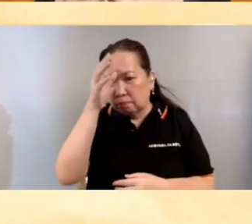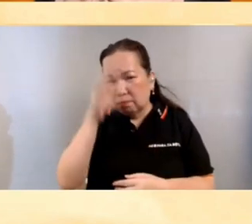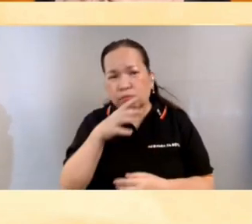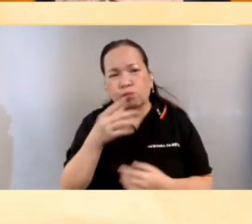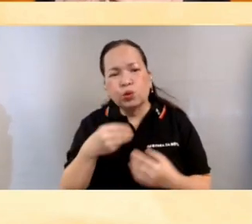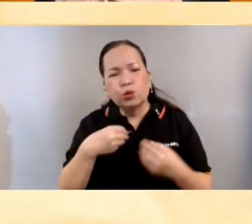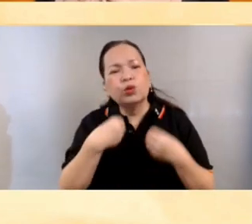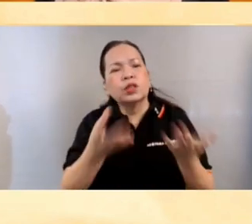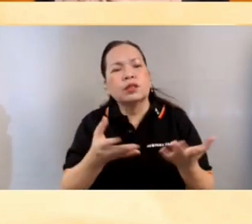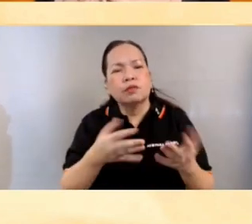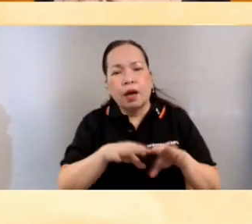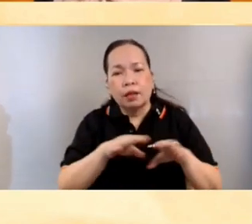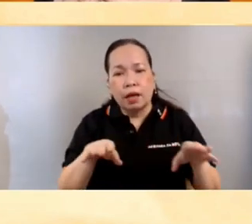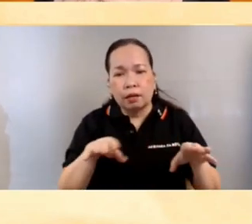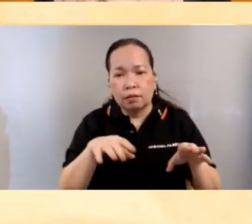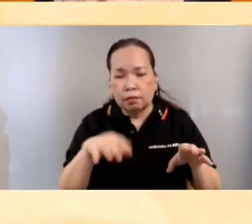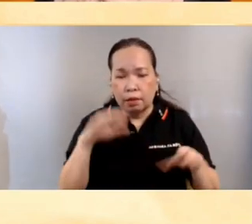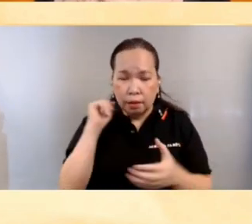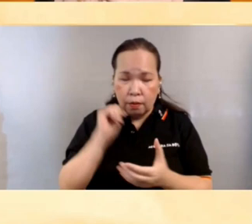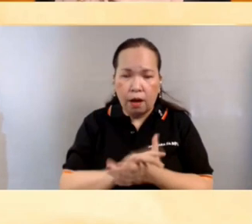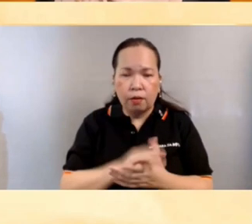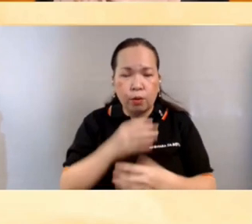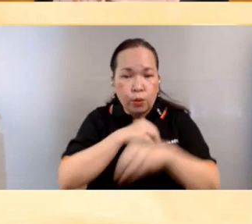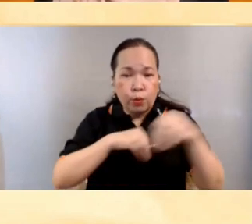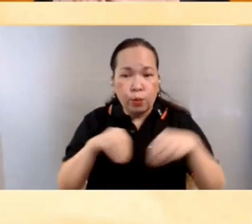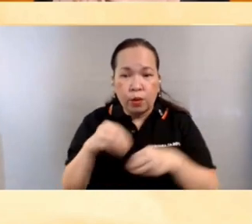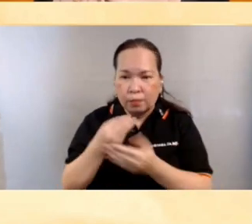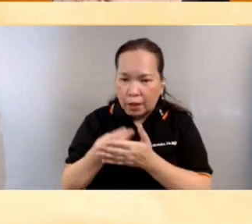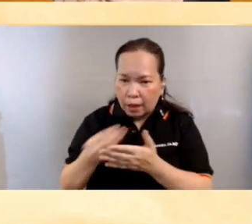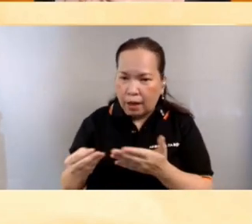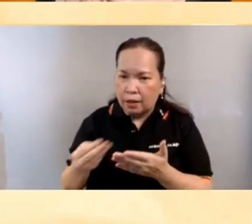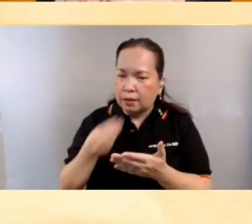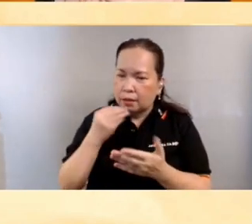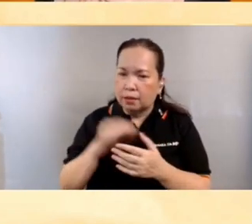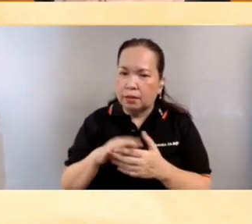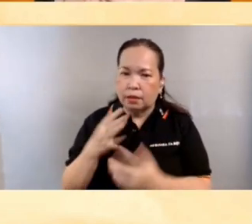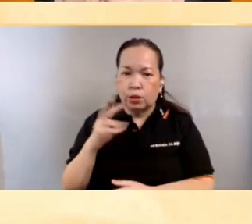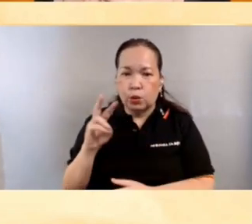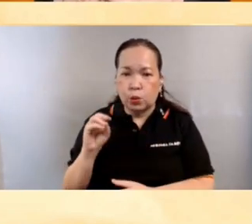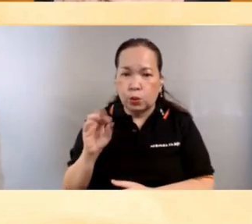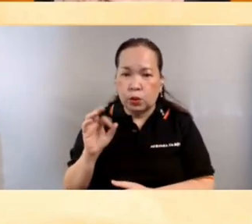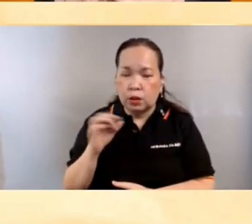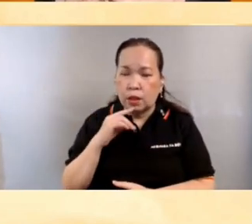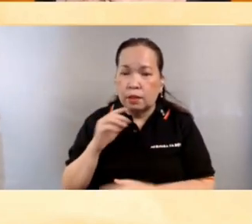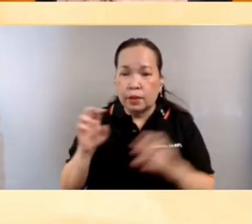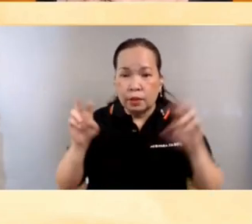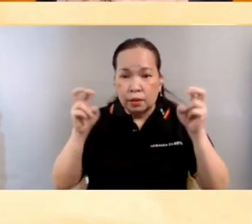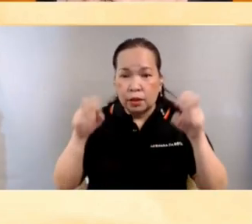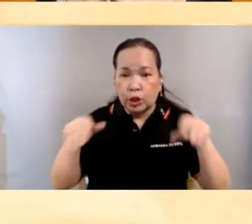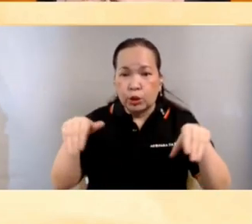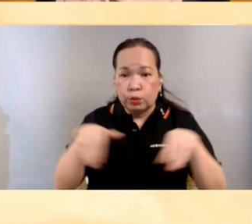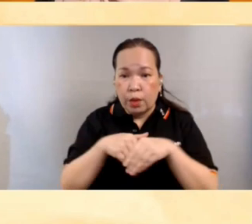children in exchange of goods. The UNFPA in 2019 also stated that child marriage cases in